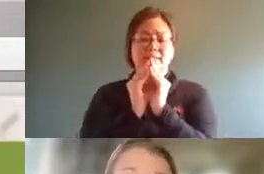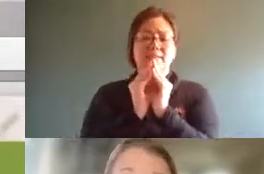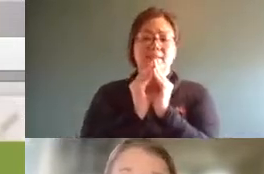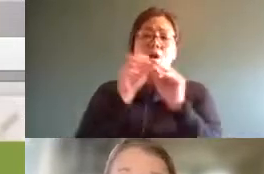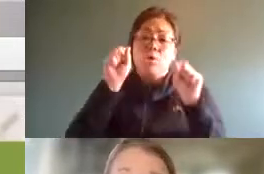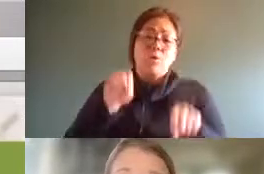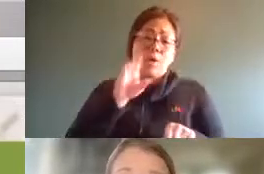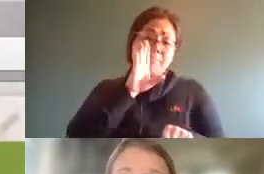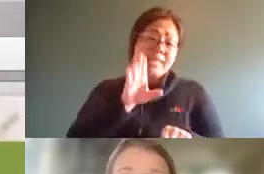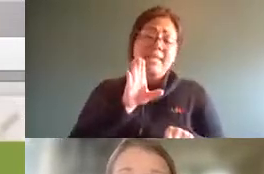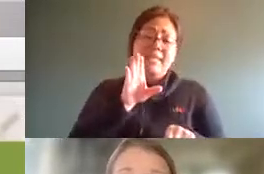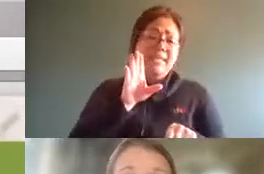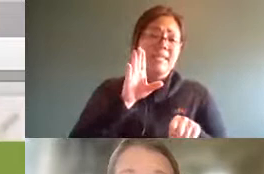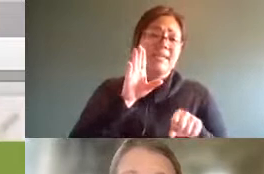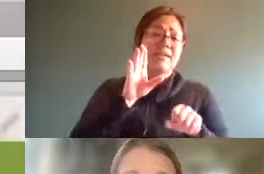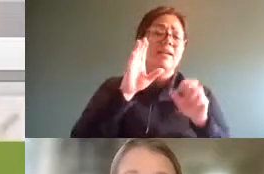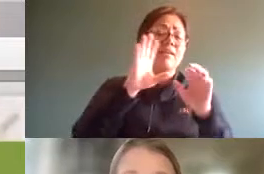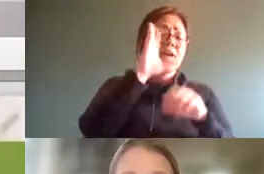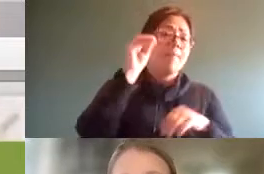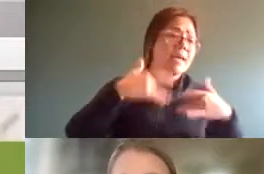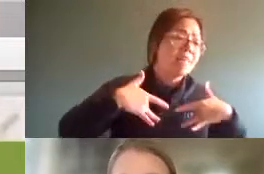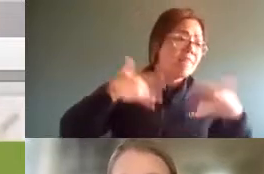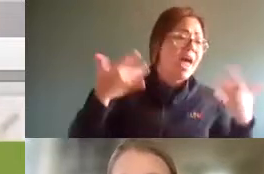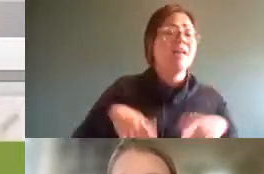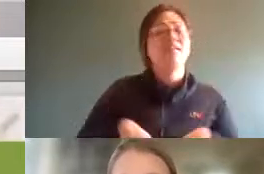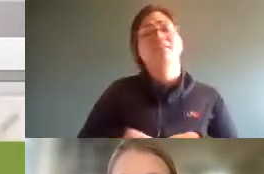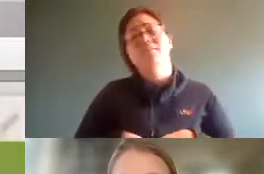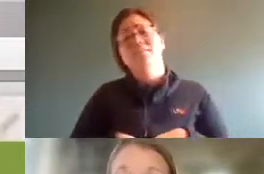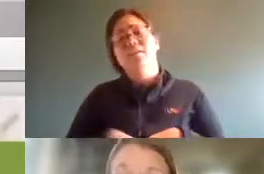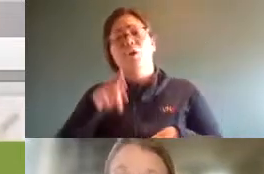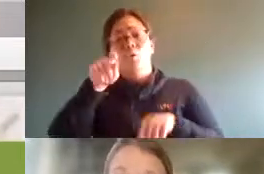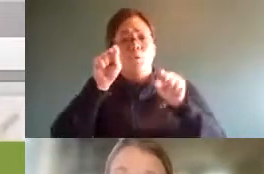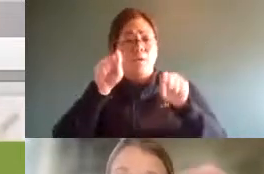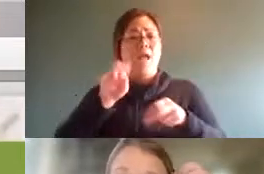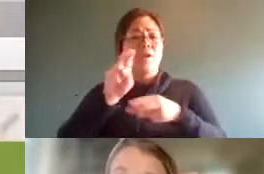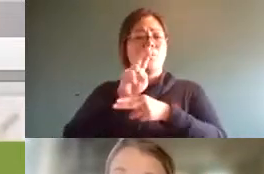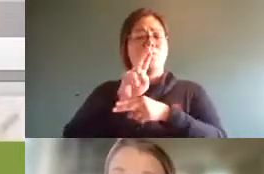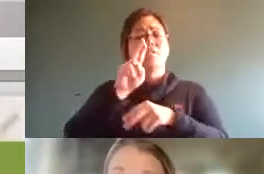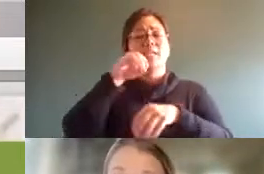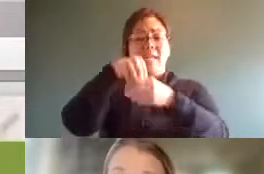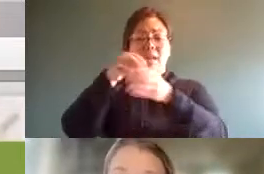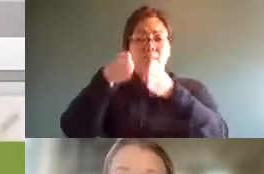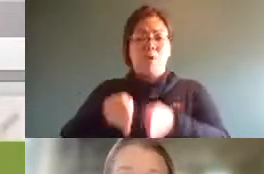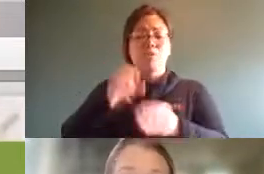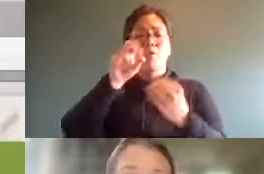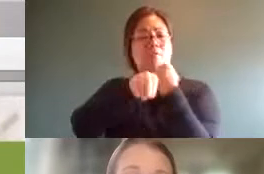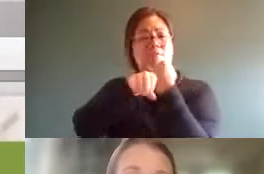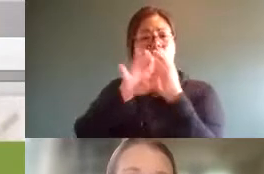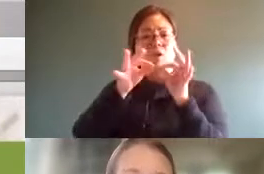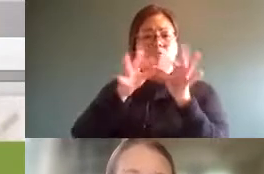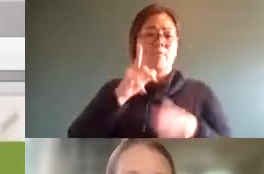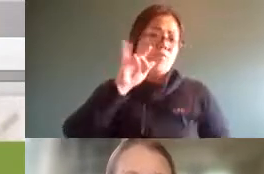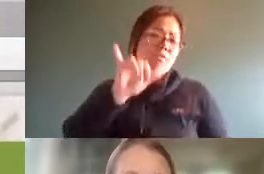large team meetings or perhaps company events. You could use on-site or virtual interpreting for those as